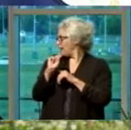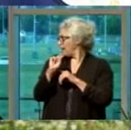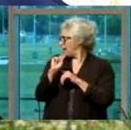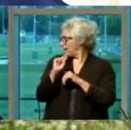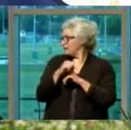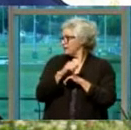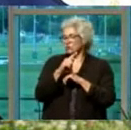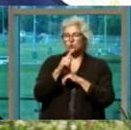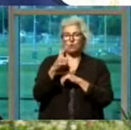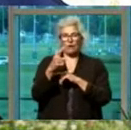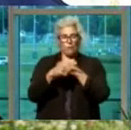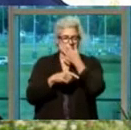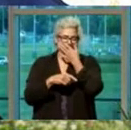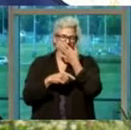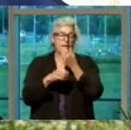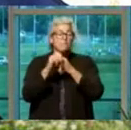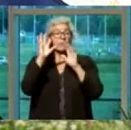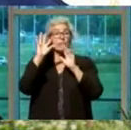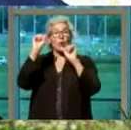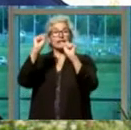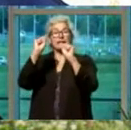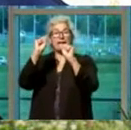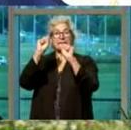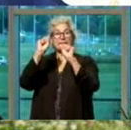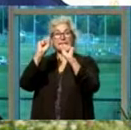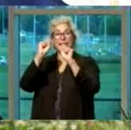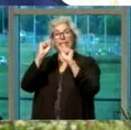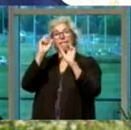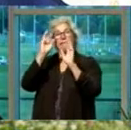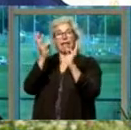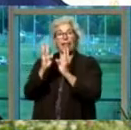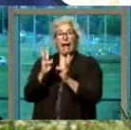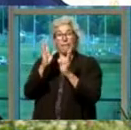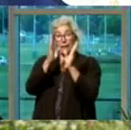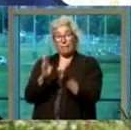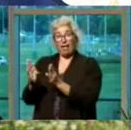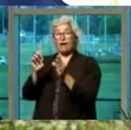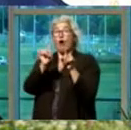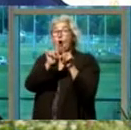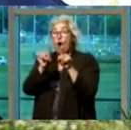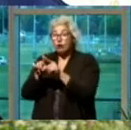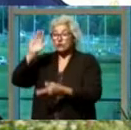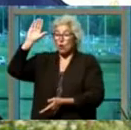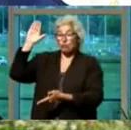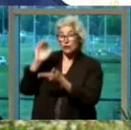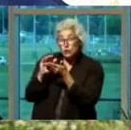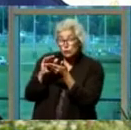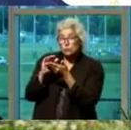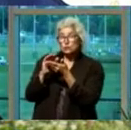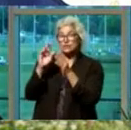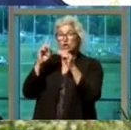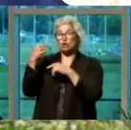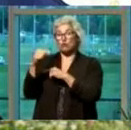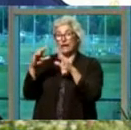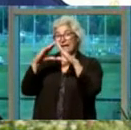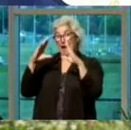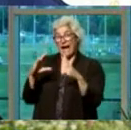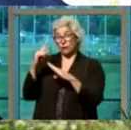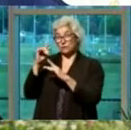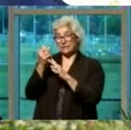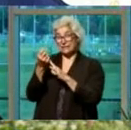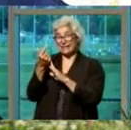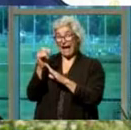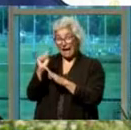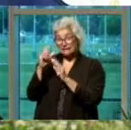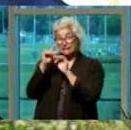change. The president's climate plan also sets a goal of reducing greenhouse gas emissions economy-wide by somewhere